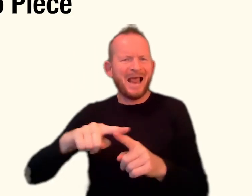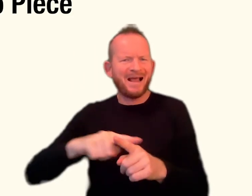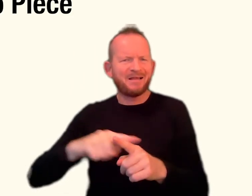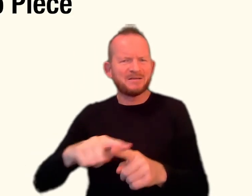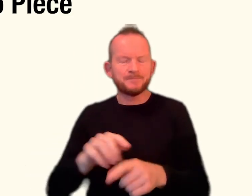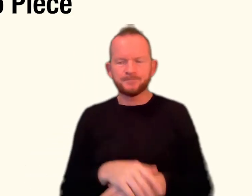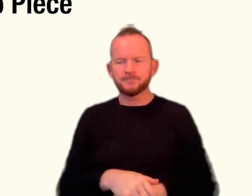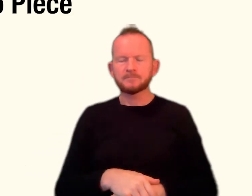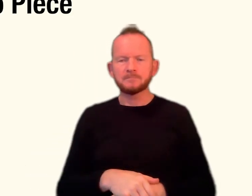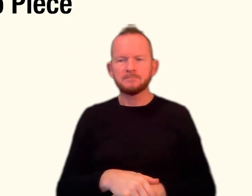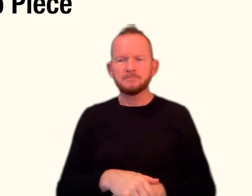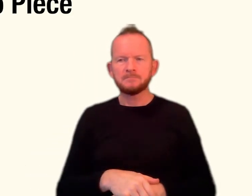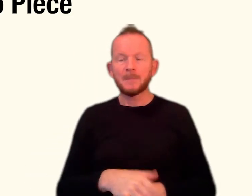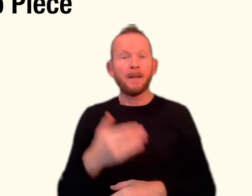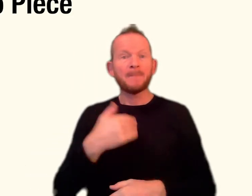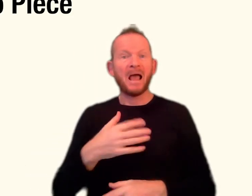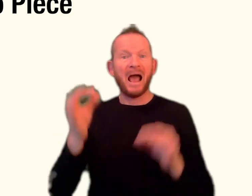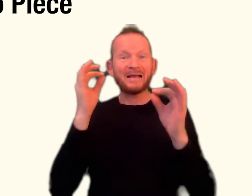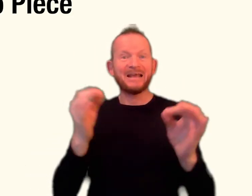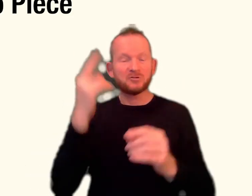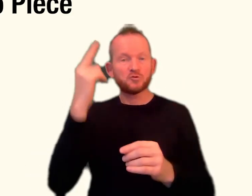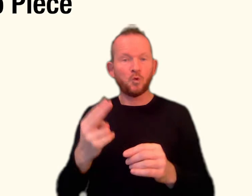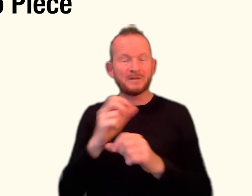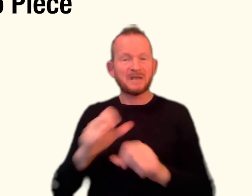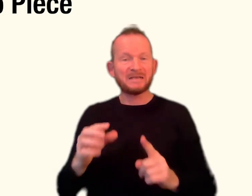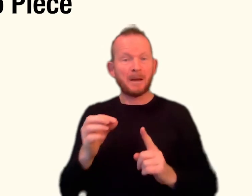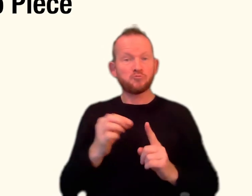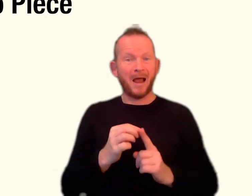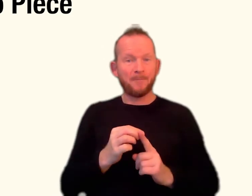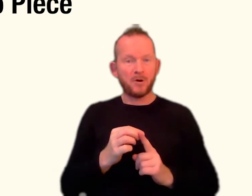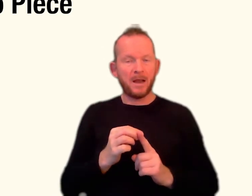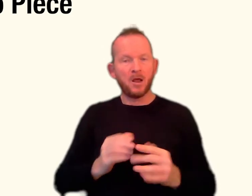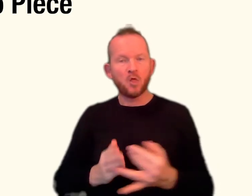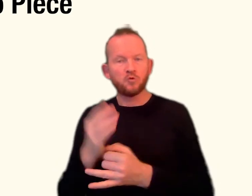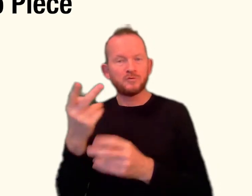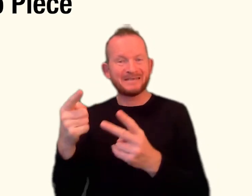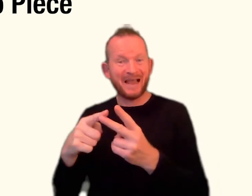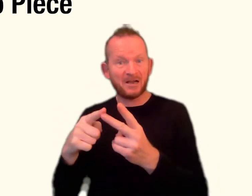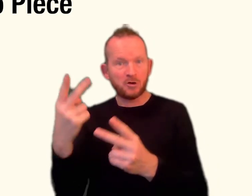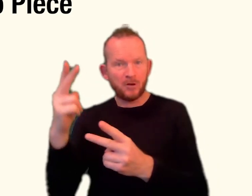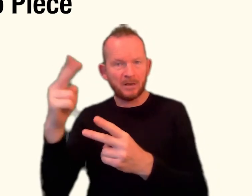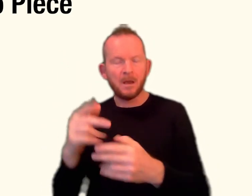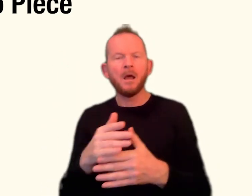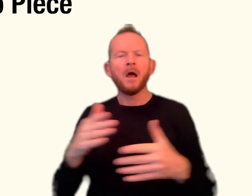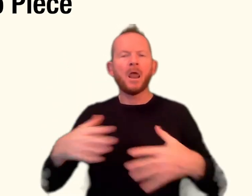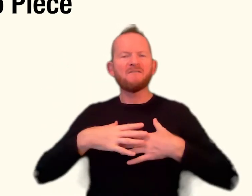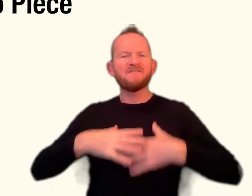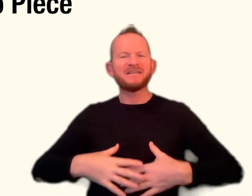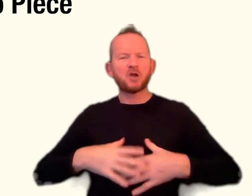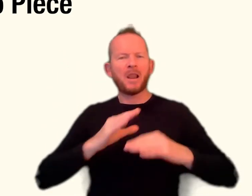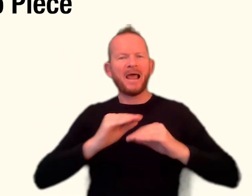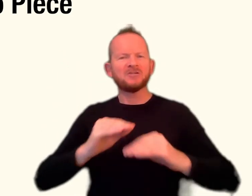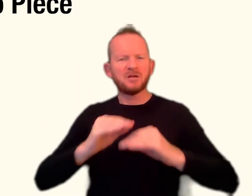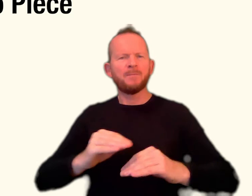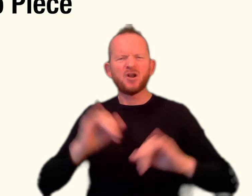My ideal school, starting from primary but going through to secondary, would be lots of physical education, but not